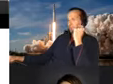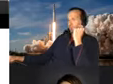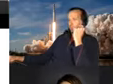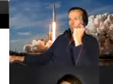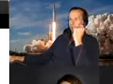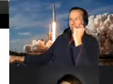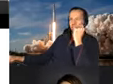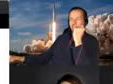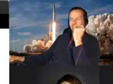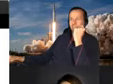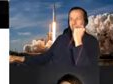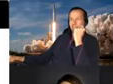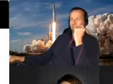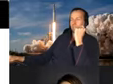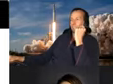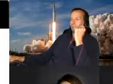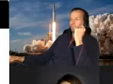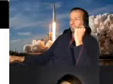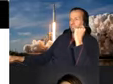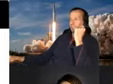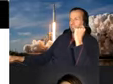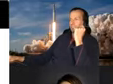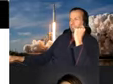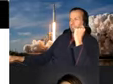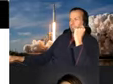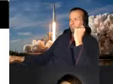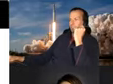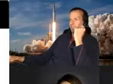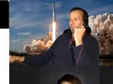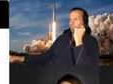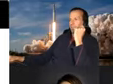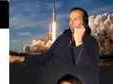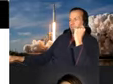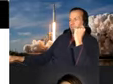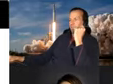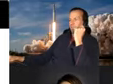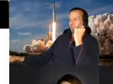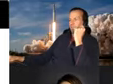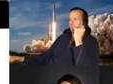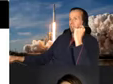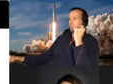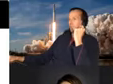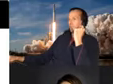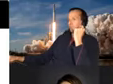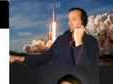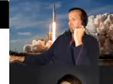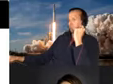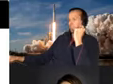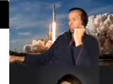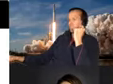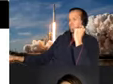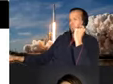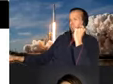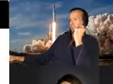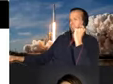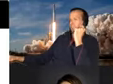This should give you pause, right? Because how long, I mean, we've had multiple, you know, three